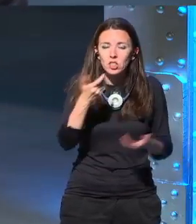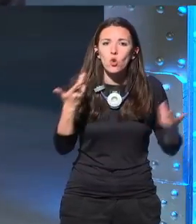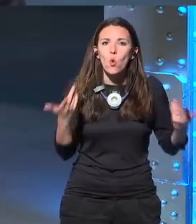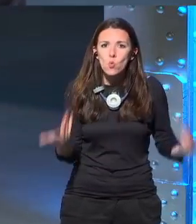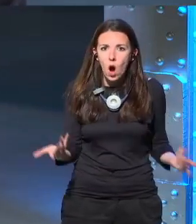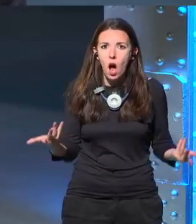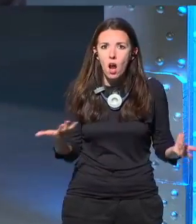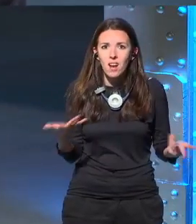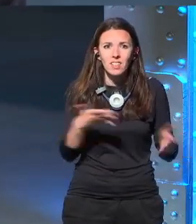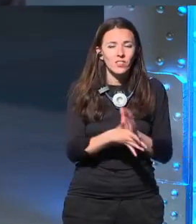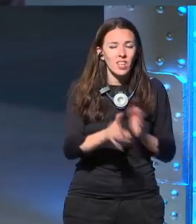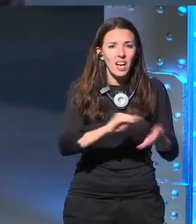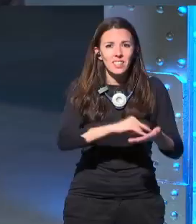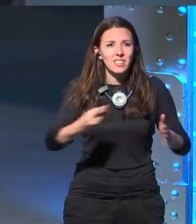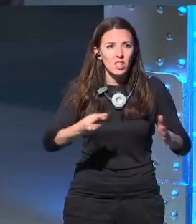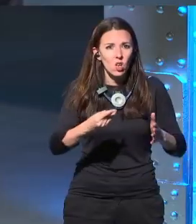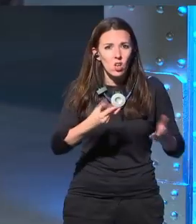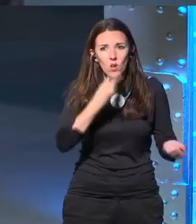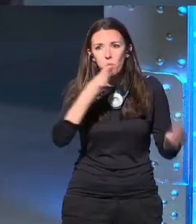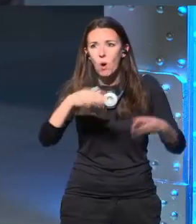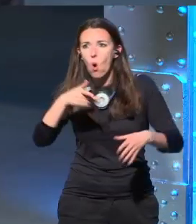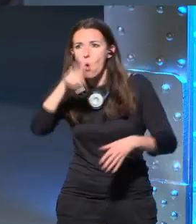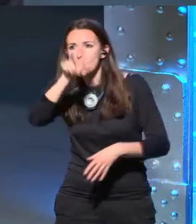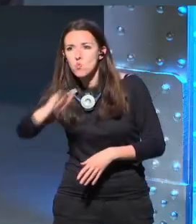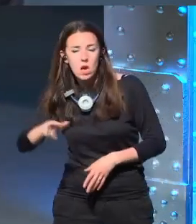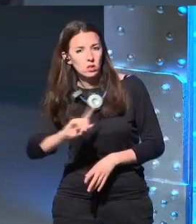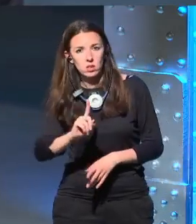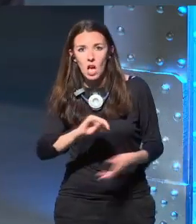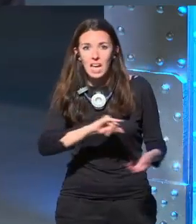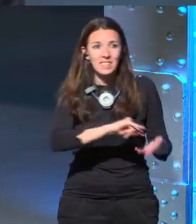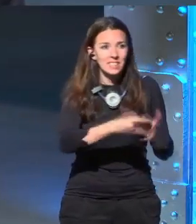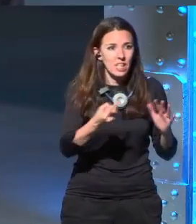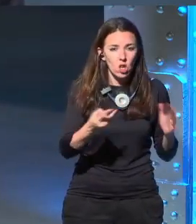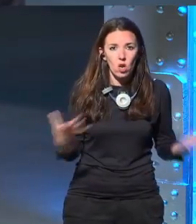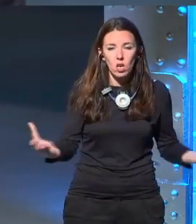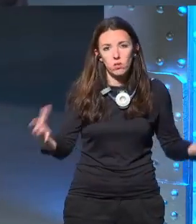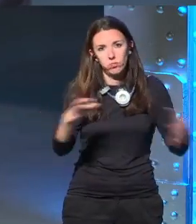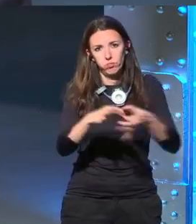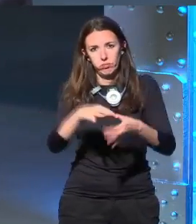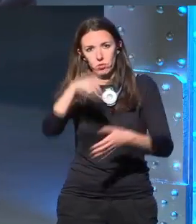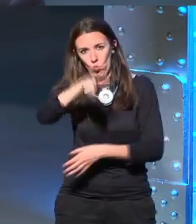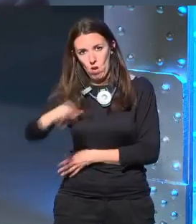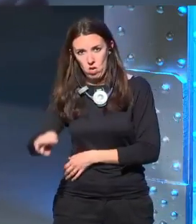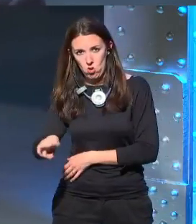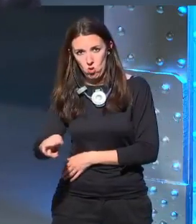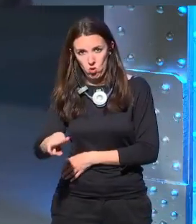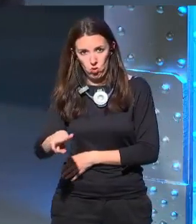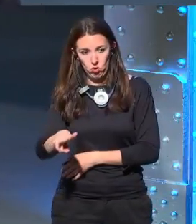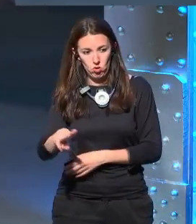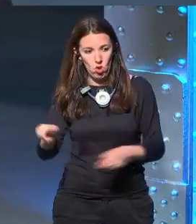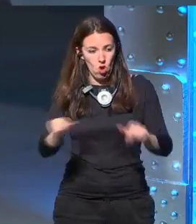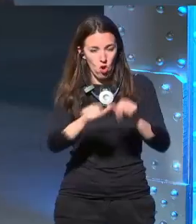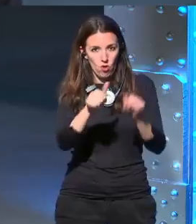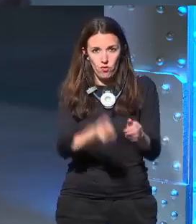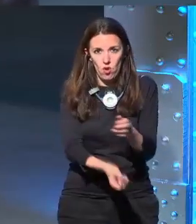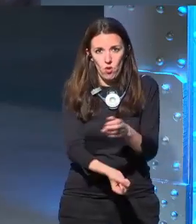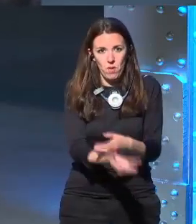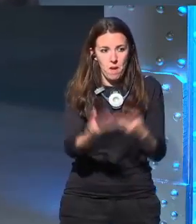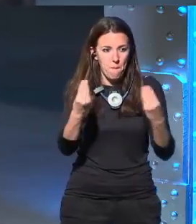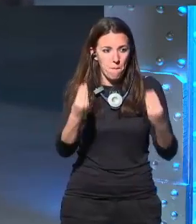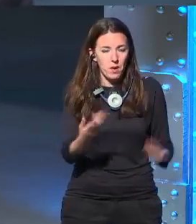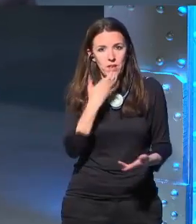that replaces humans, but technology that connects to humans. Ways to make beautiful interfaces, like on your